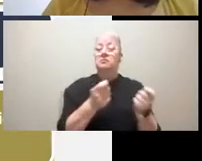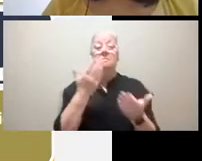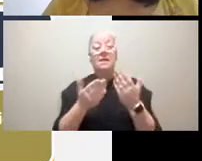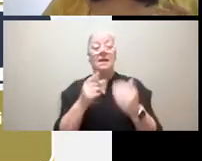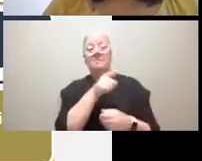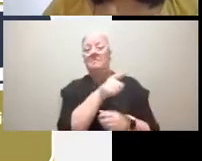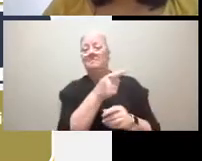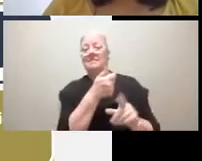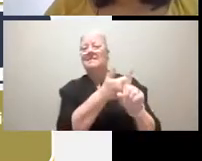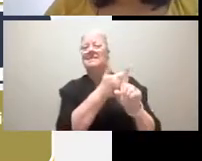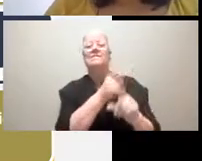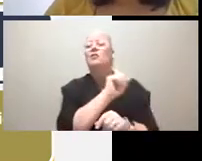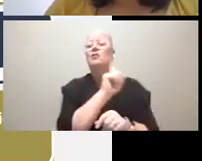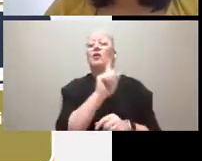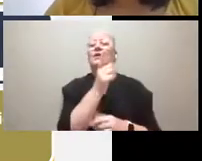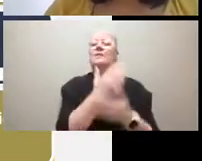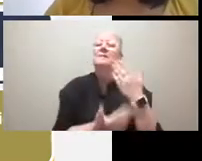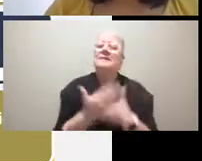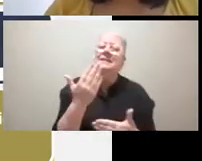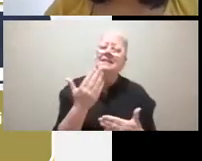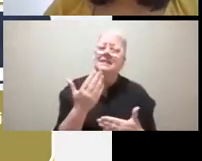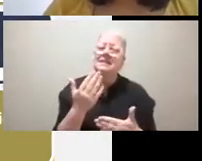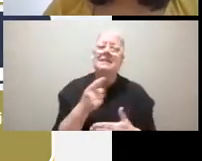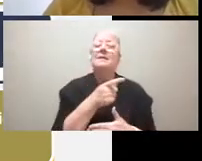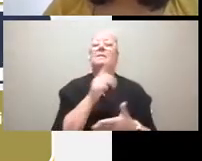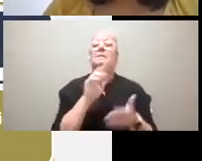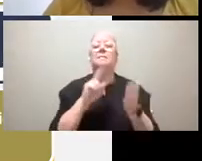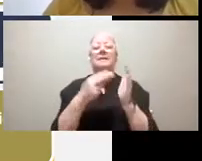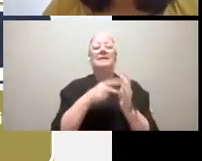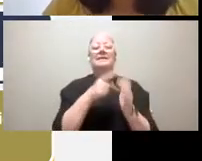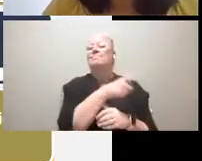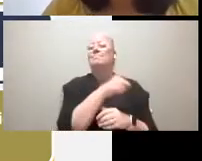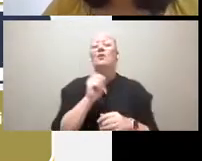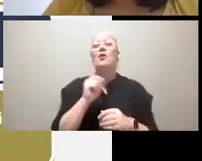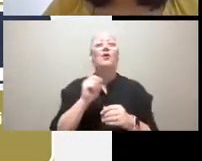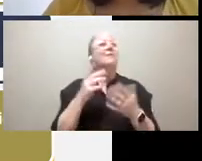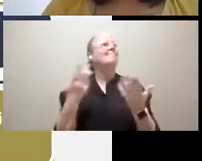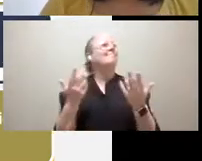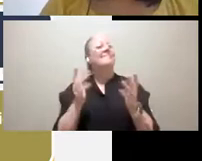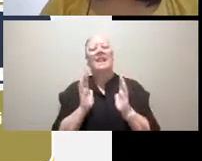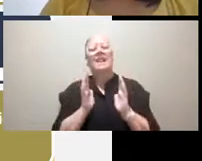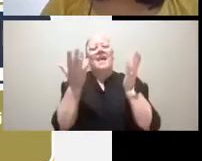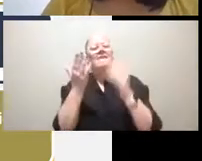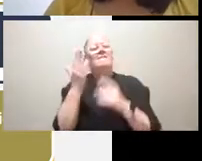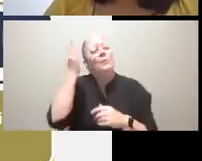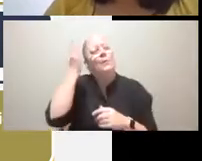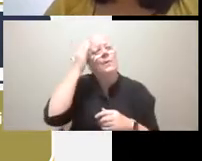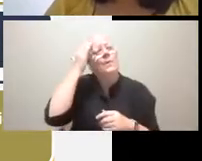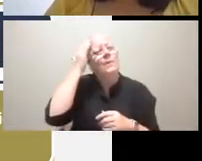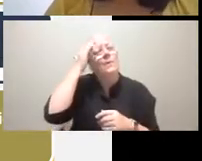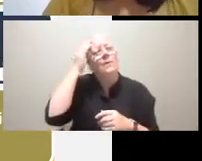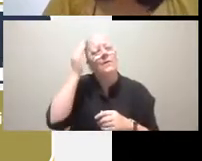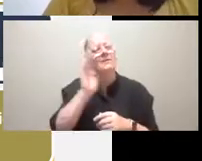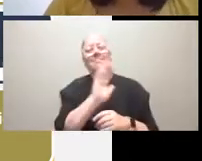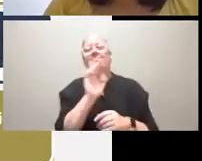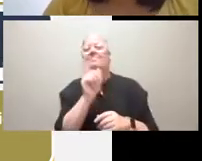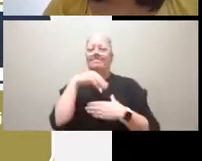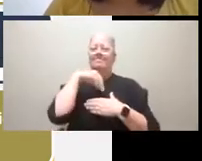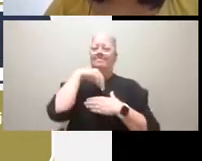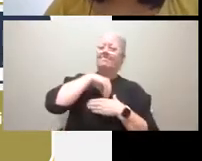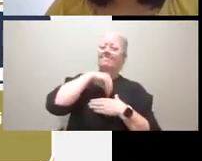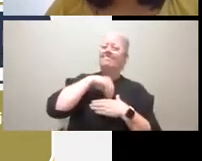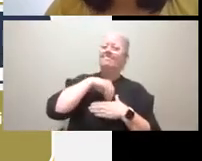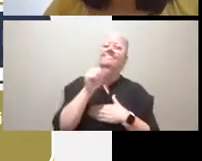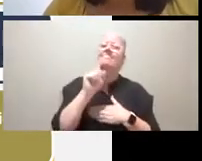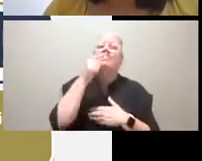So they may not have any lived experience of disability. So it might discourage a lot of other people who have disabilities to approach the